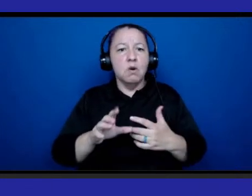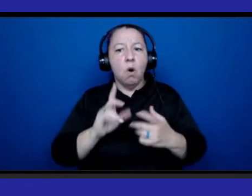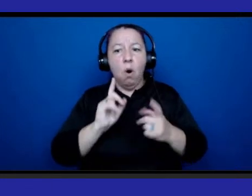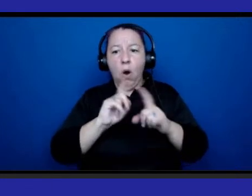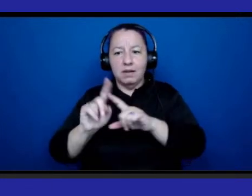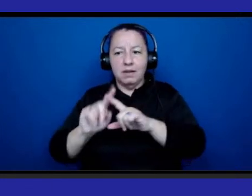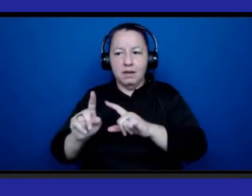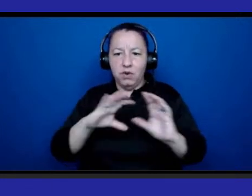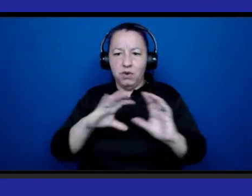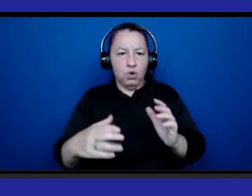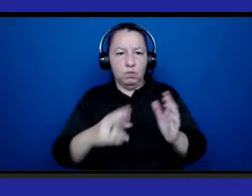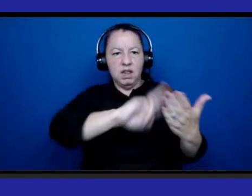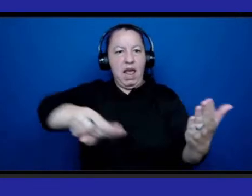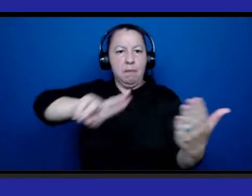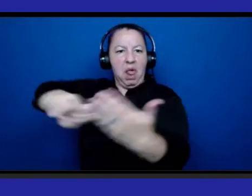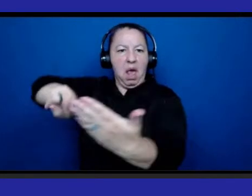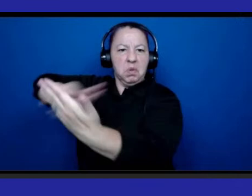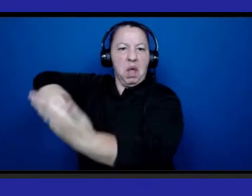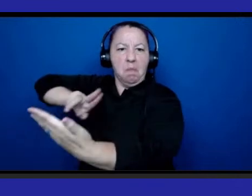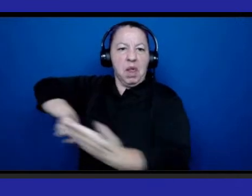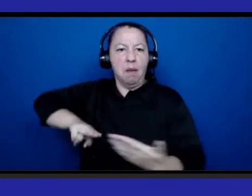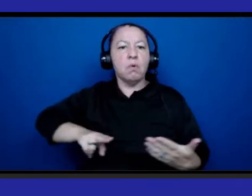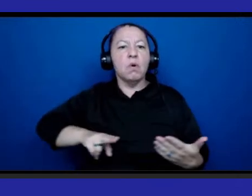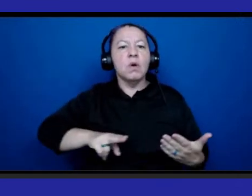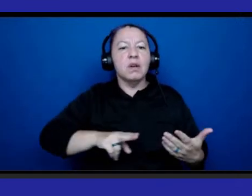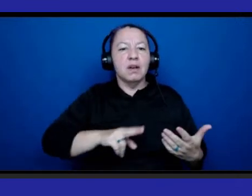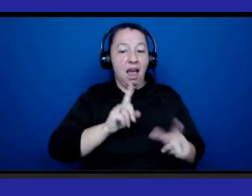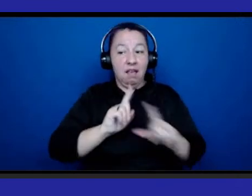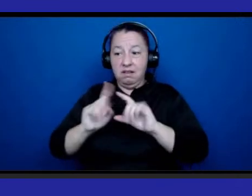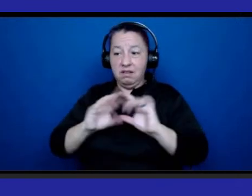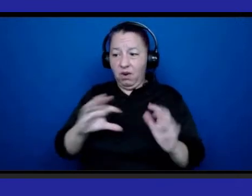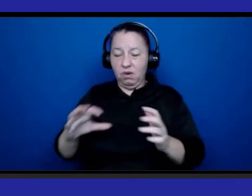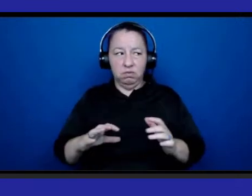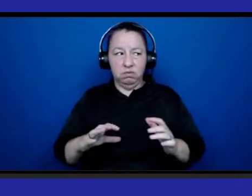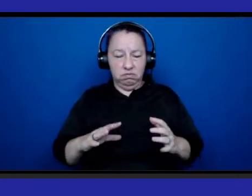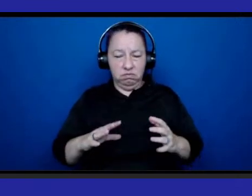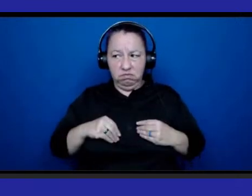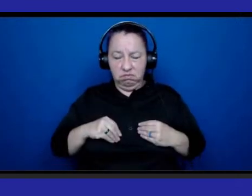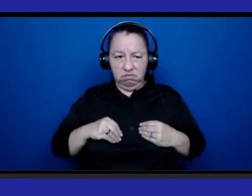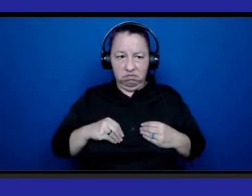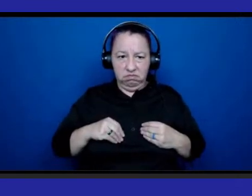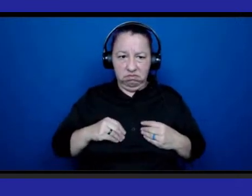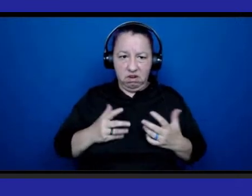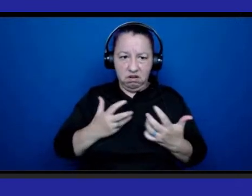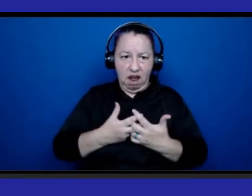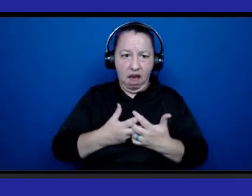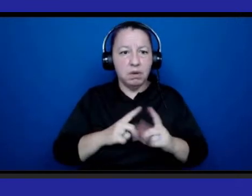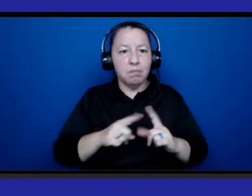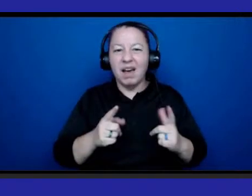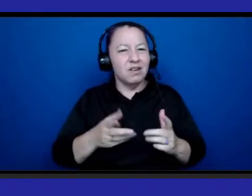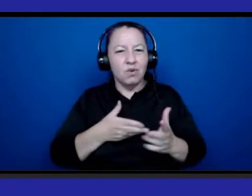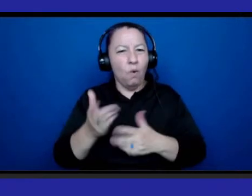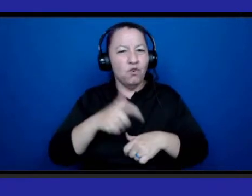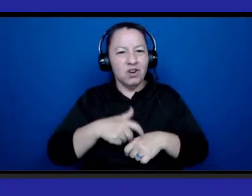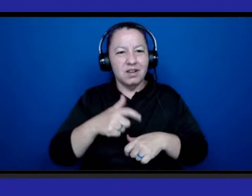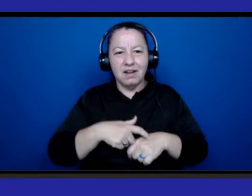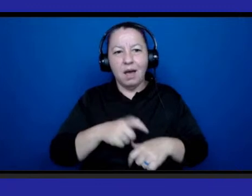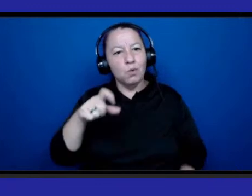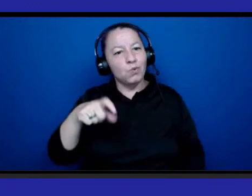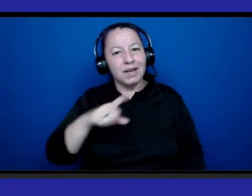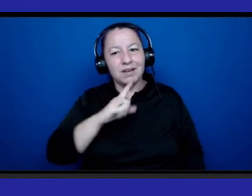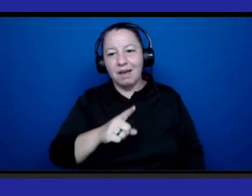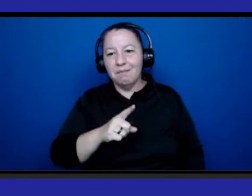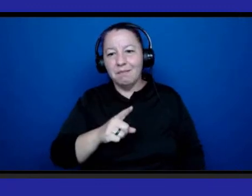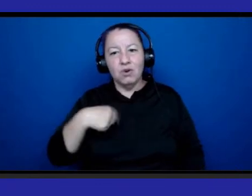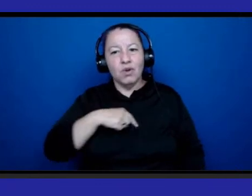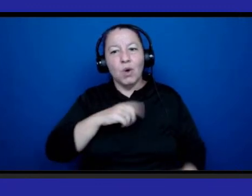groups kind of adapt to it. But I think we are at a time that we do have to ensure that we